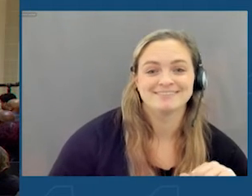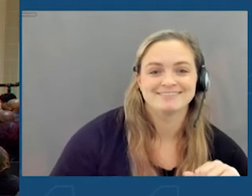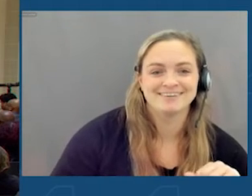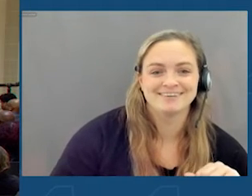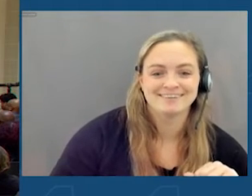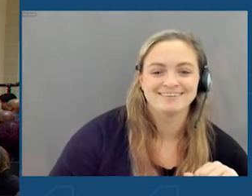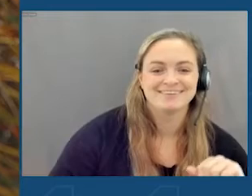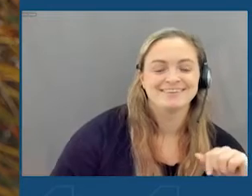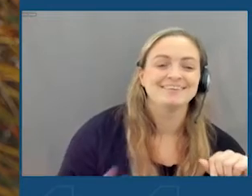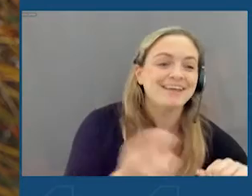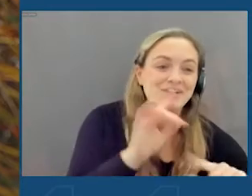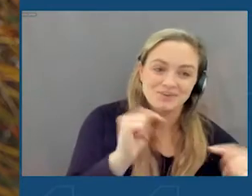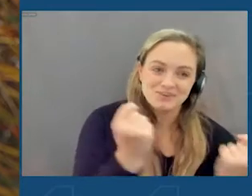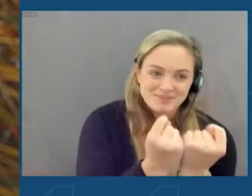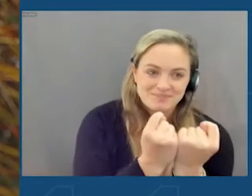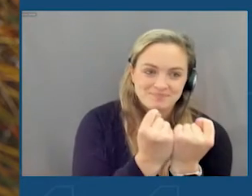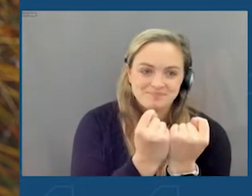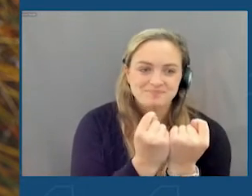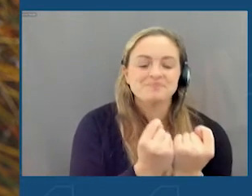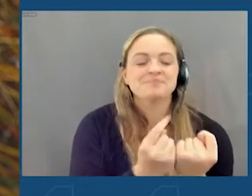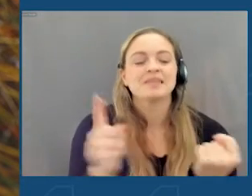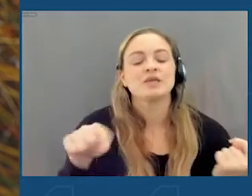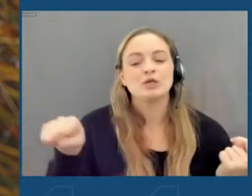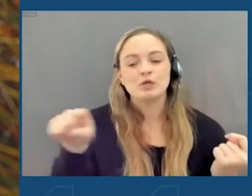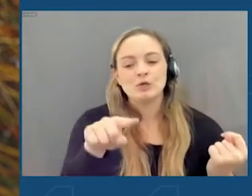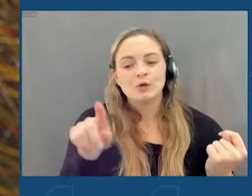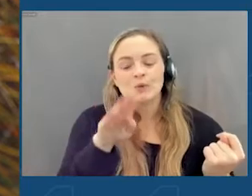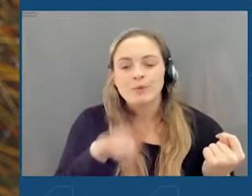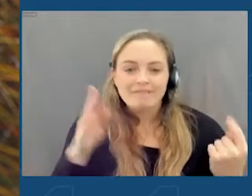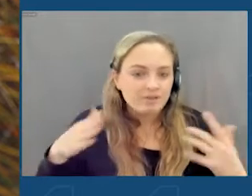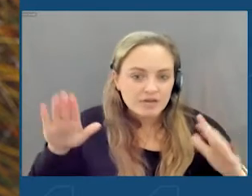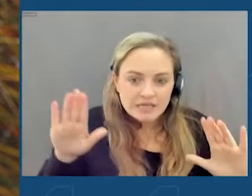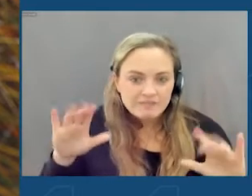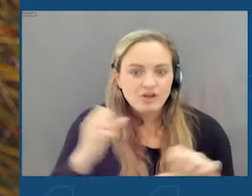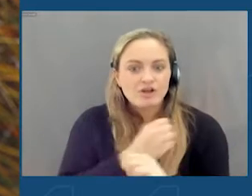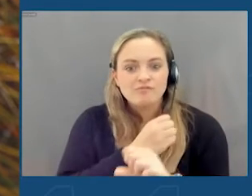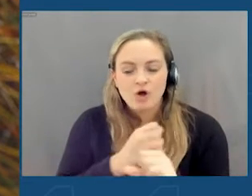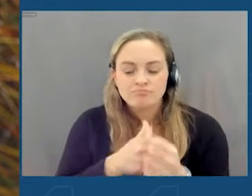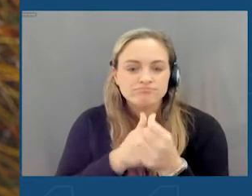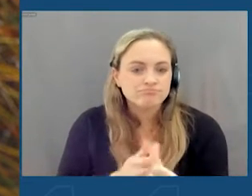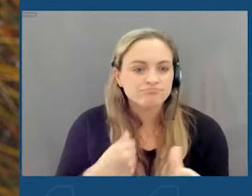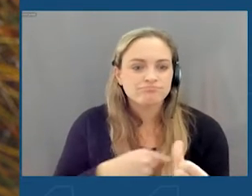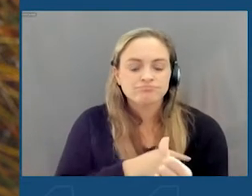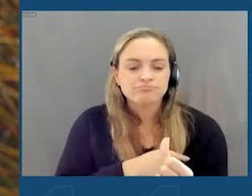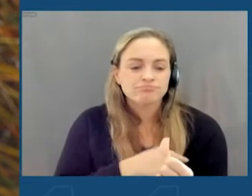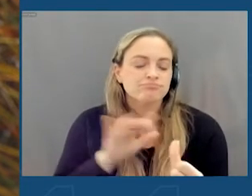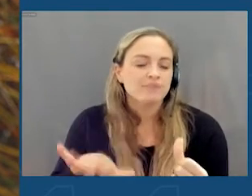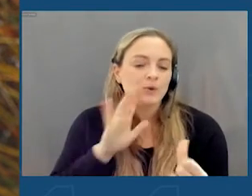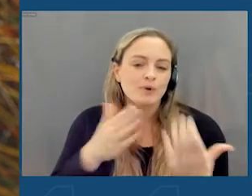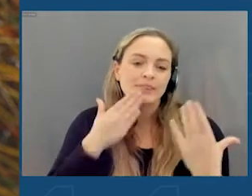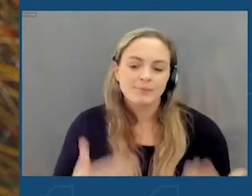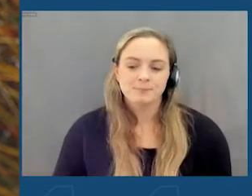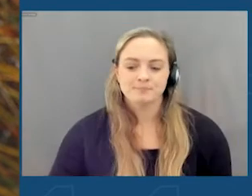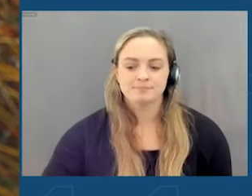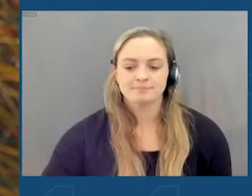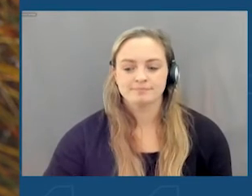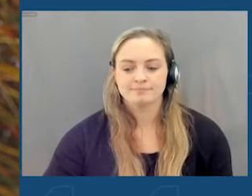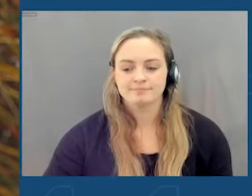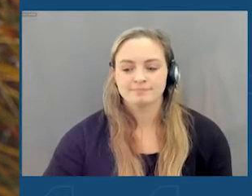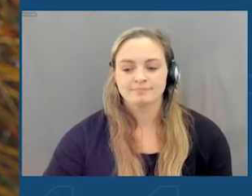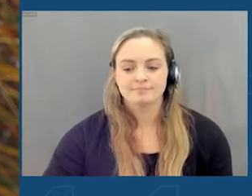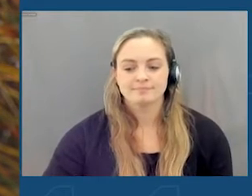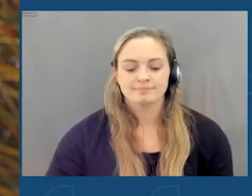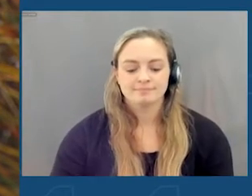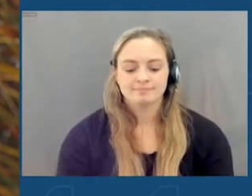And your team. You guys never gave up. You fought right along with us, and for that I want to thank you. I also want to thank